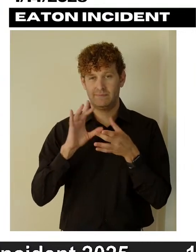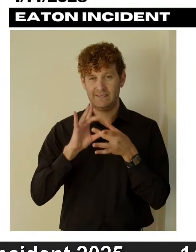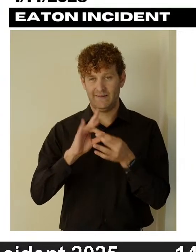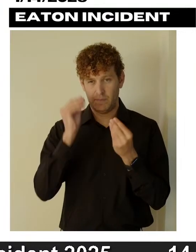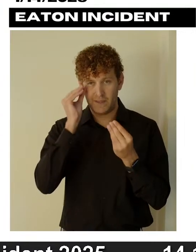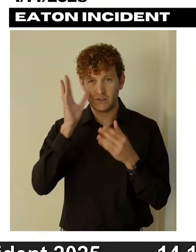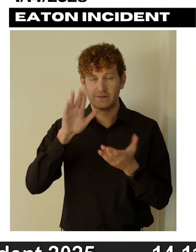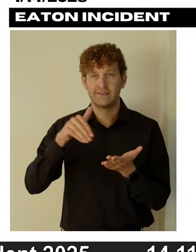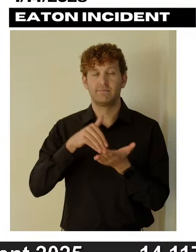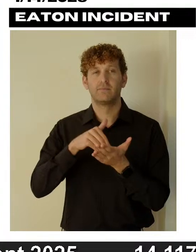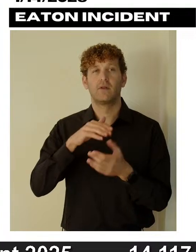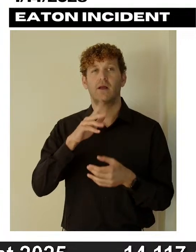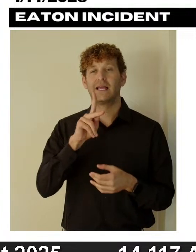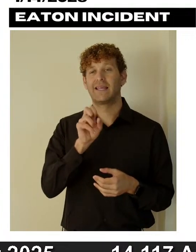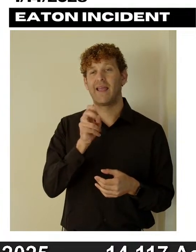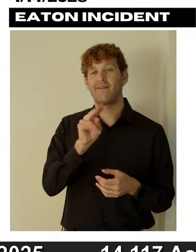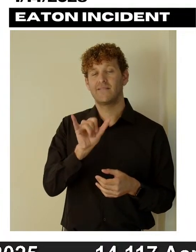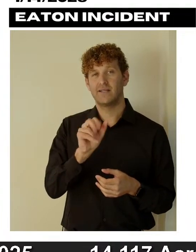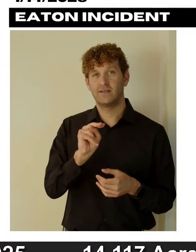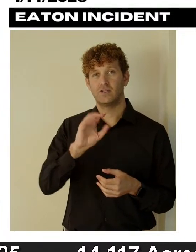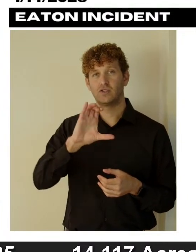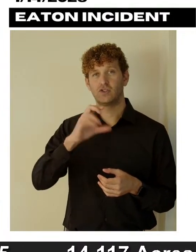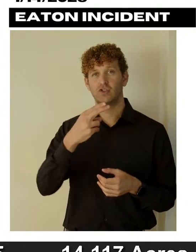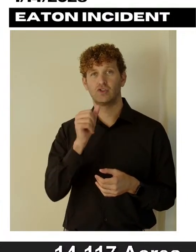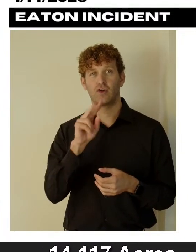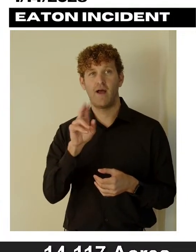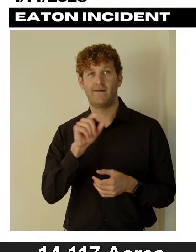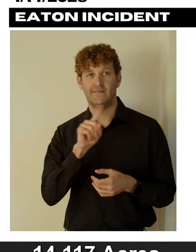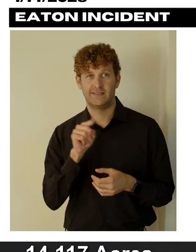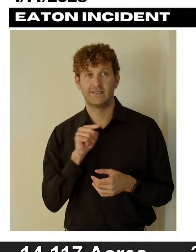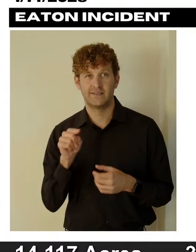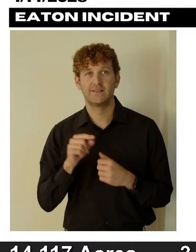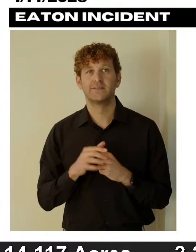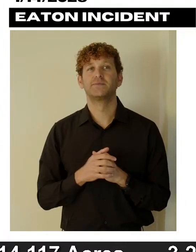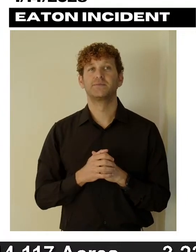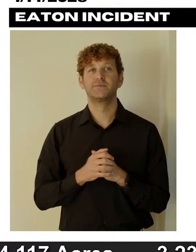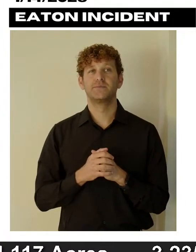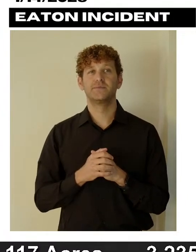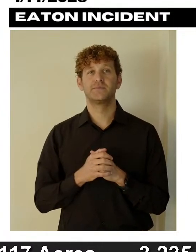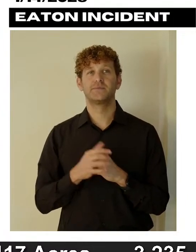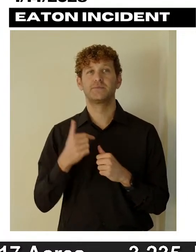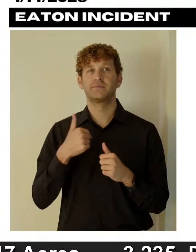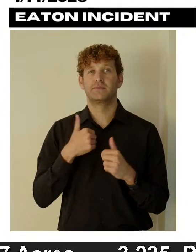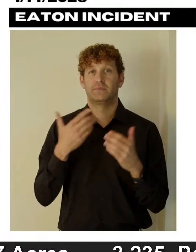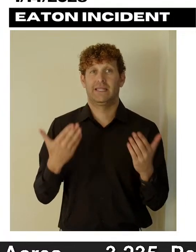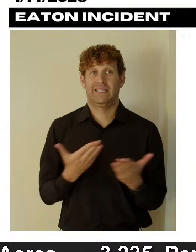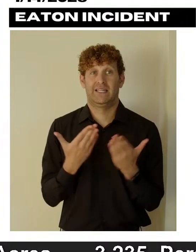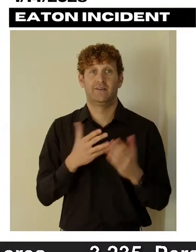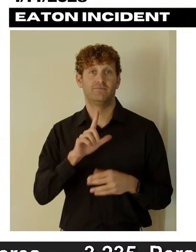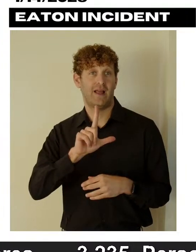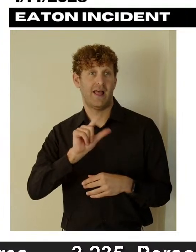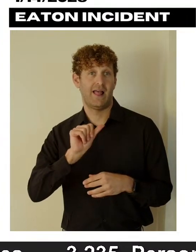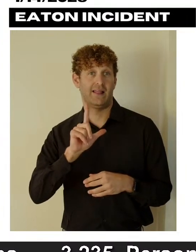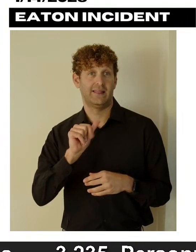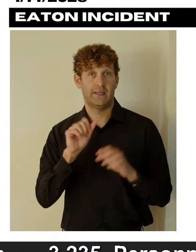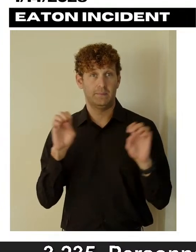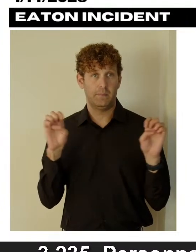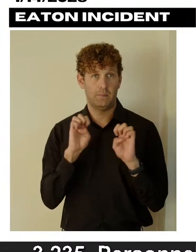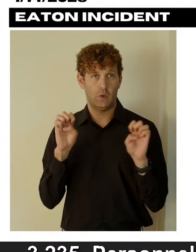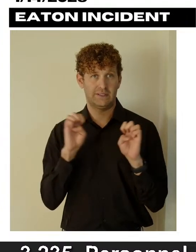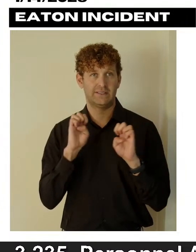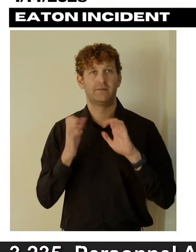Hello, I am Kevin Chavez, here on behalf of the Los Angeles County Emergency Operations Center and Coordinated Joint Information